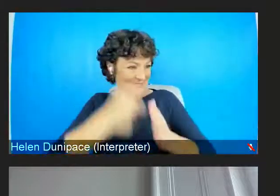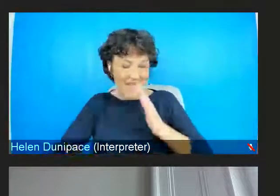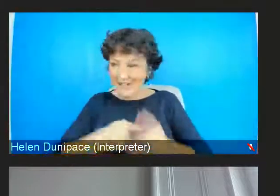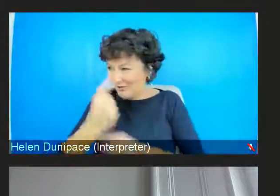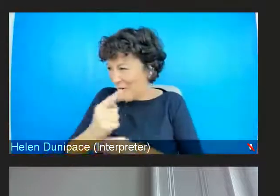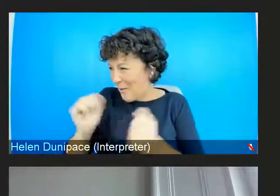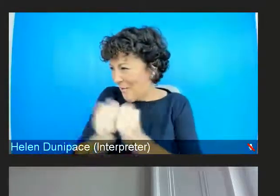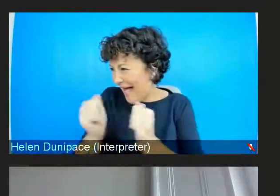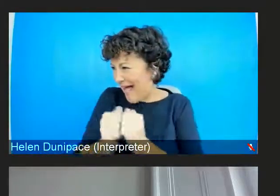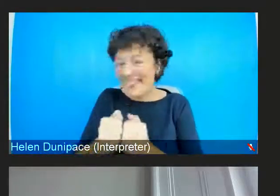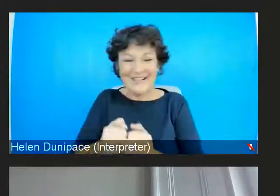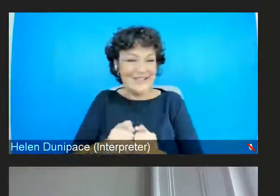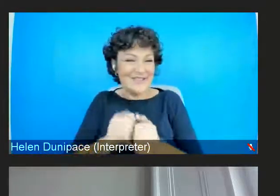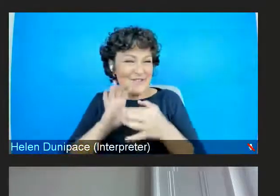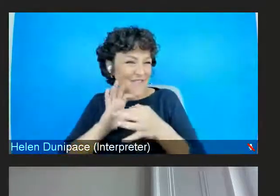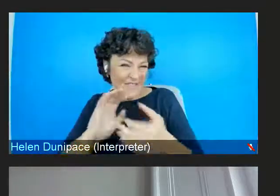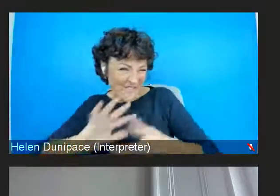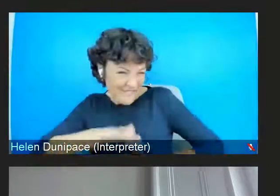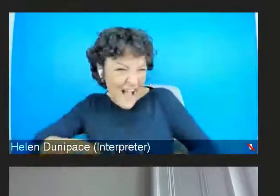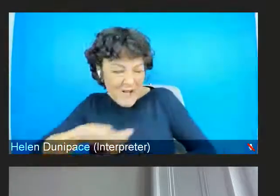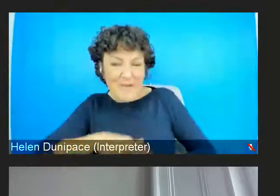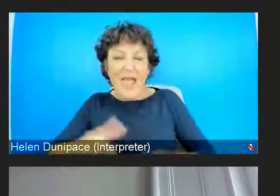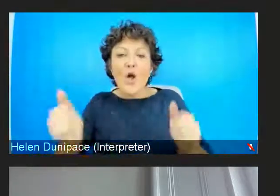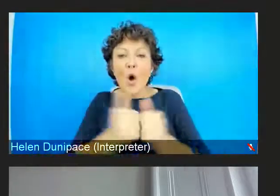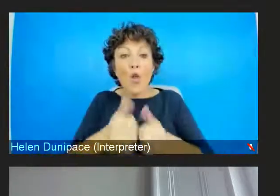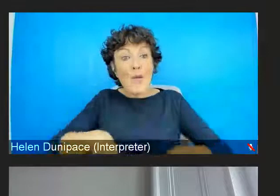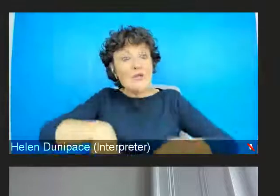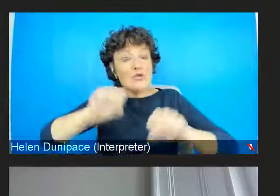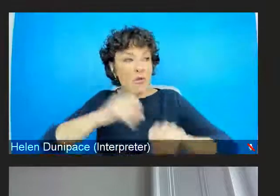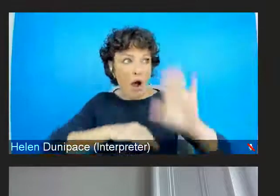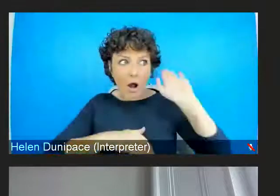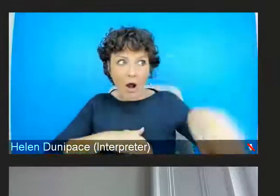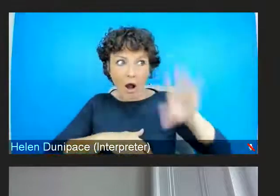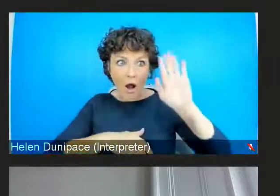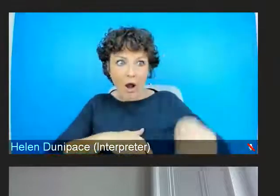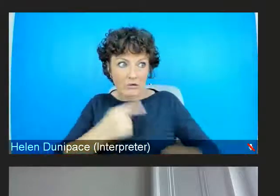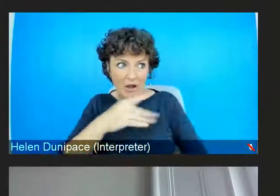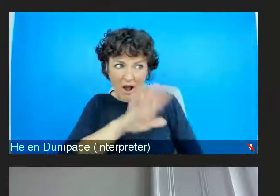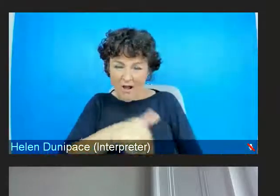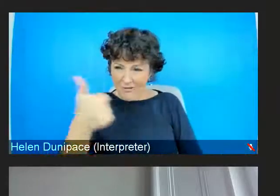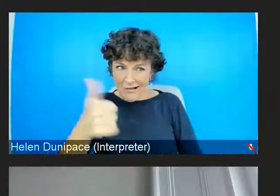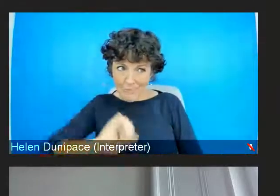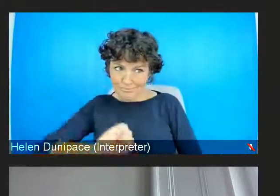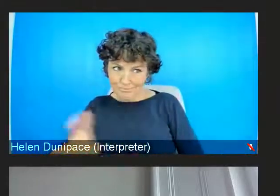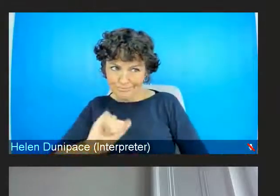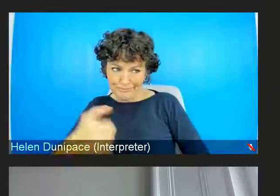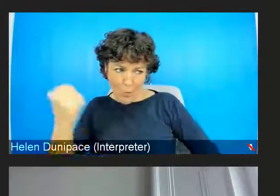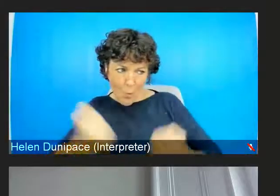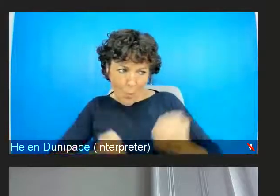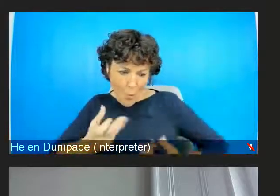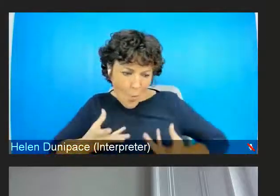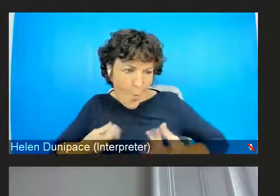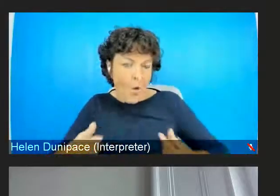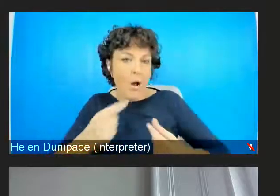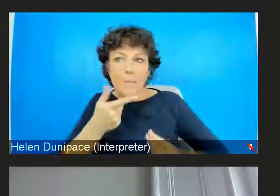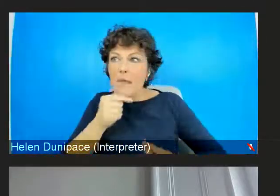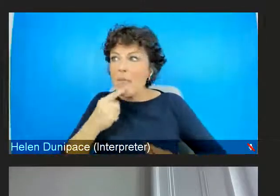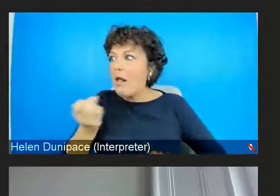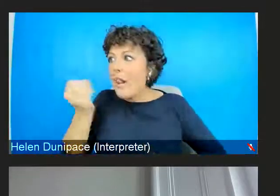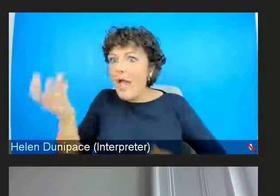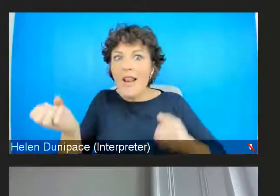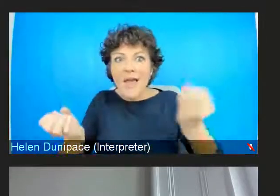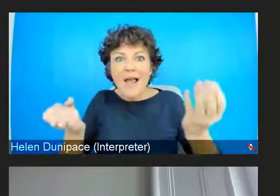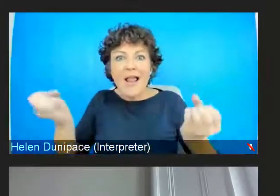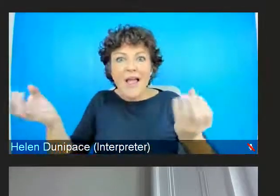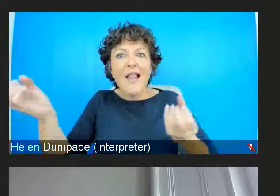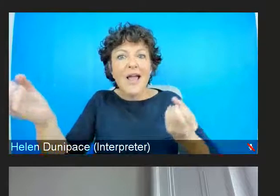to colleagues, I think it's when you spread these messages organically that it runs through. And it will become increasingly difficult to